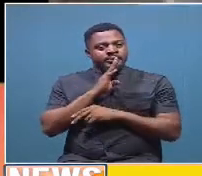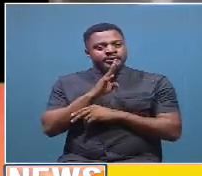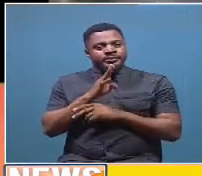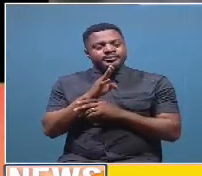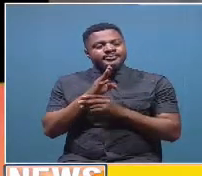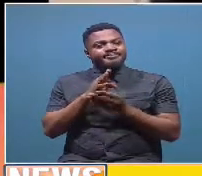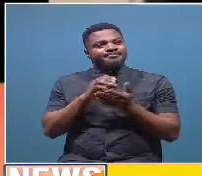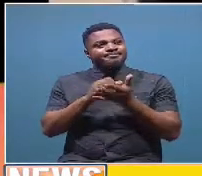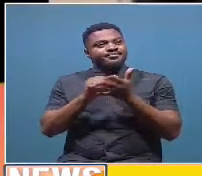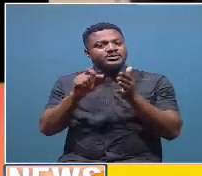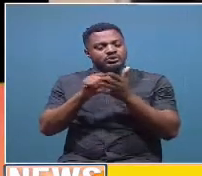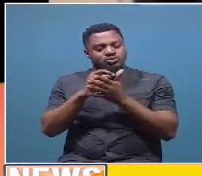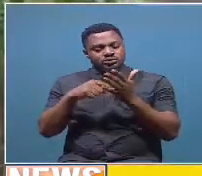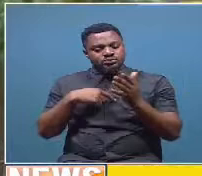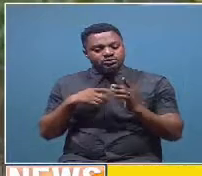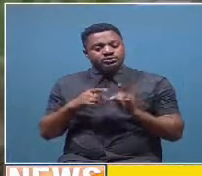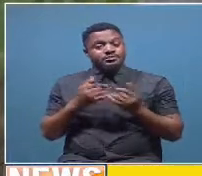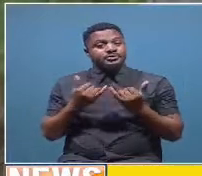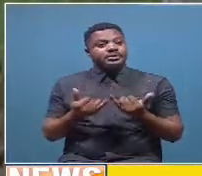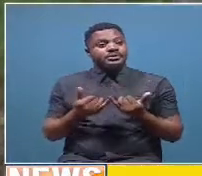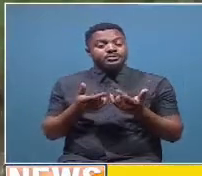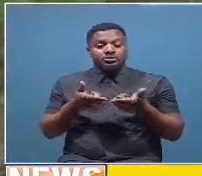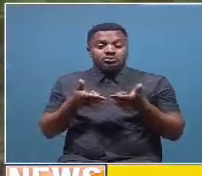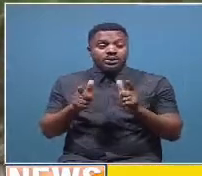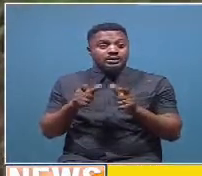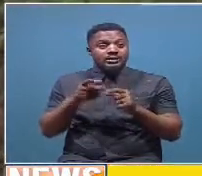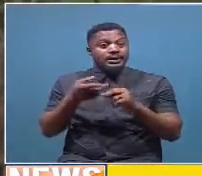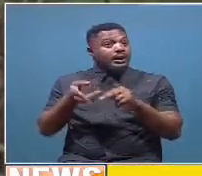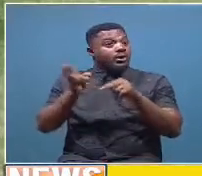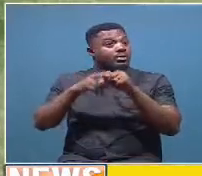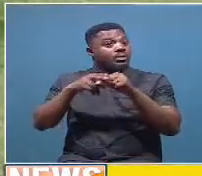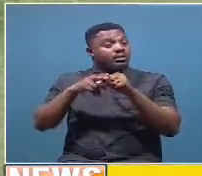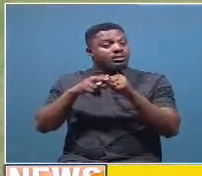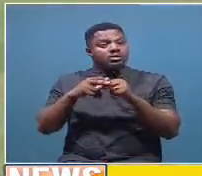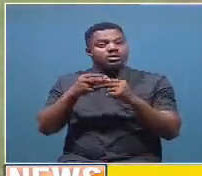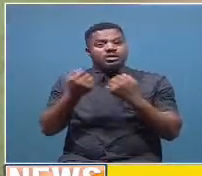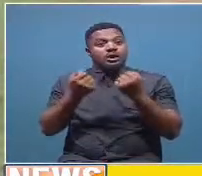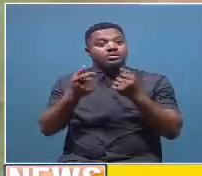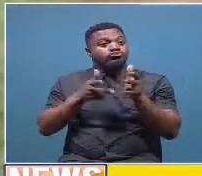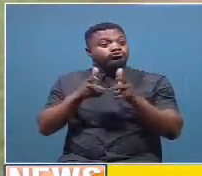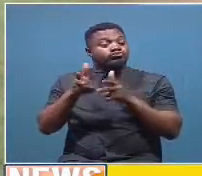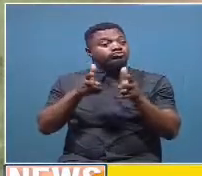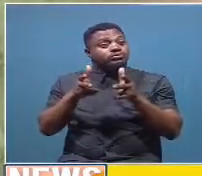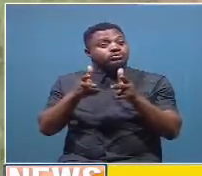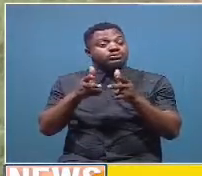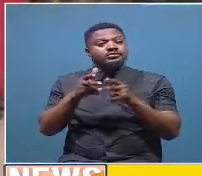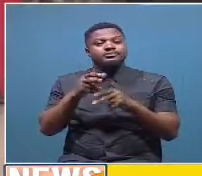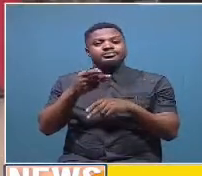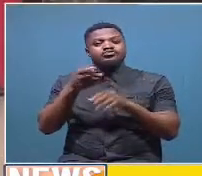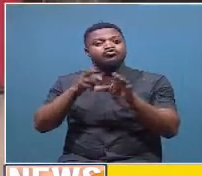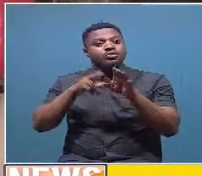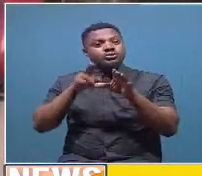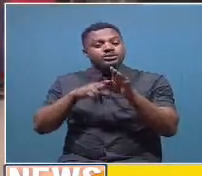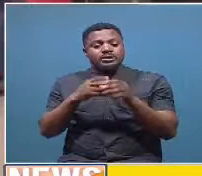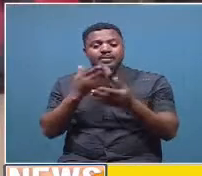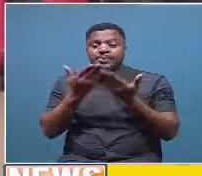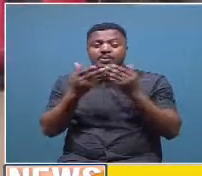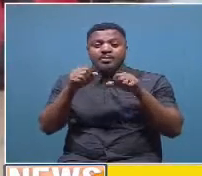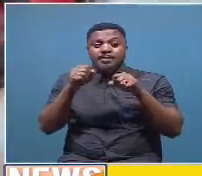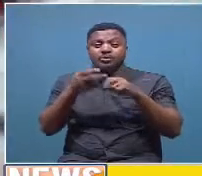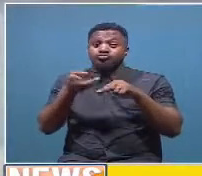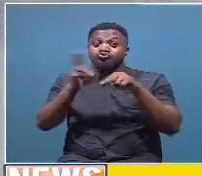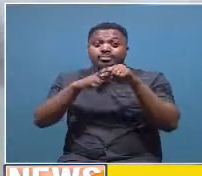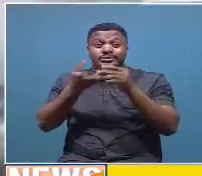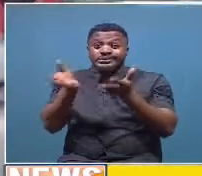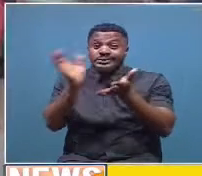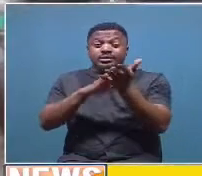eliminated. And that's exactly where we are now. Meanwhile, with the increases, commercial transport operators have given a hint of possible increase in